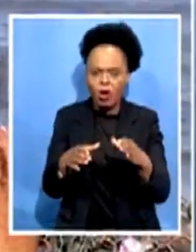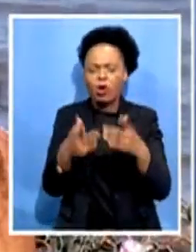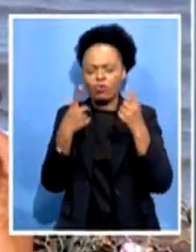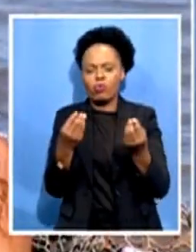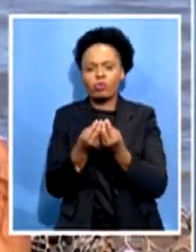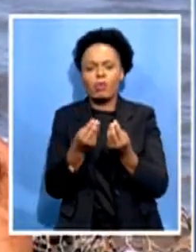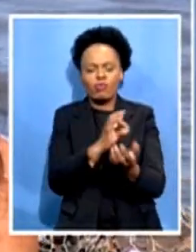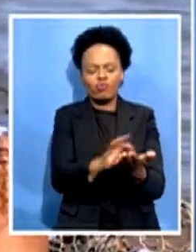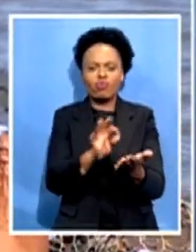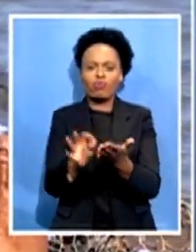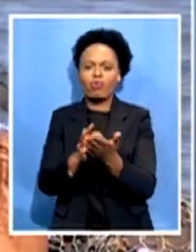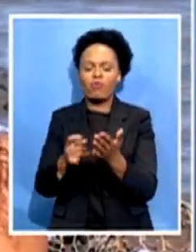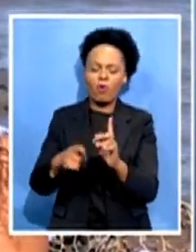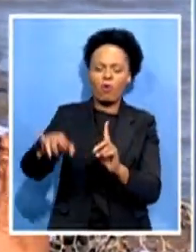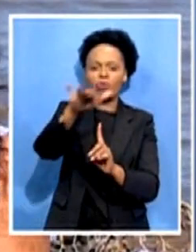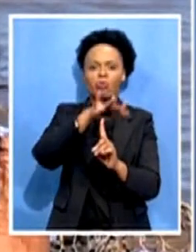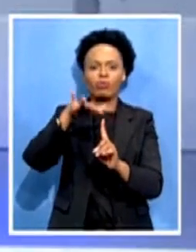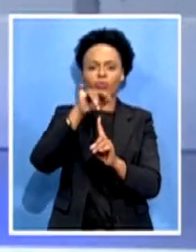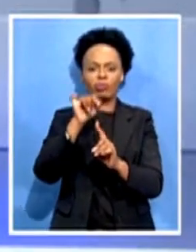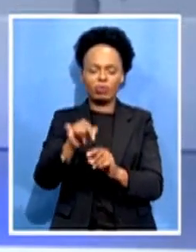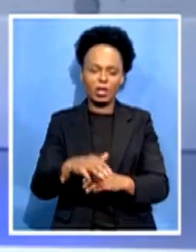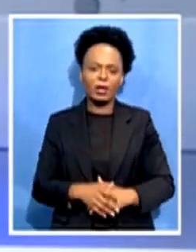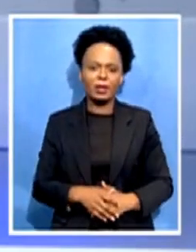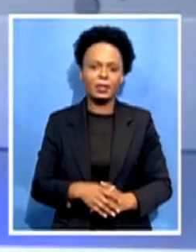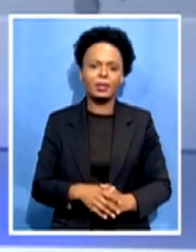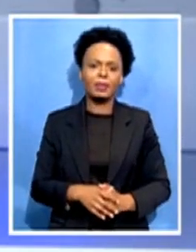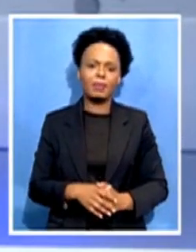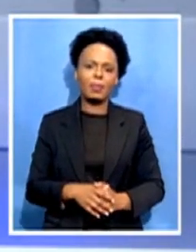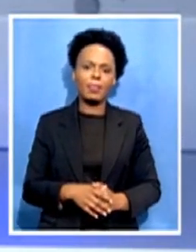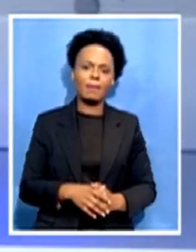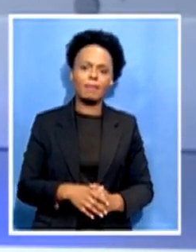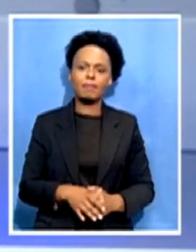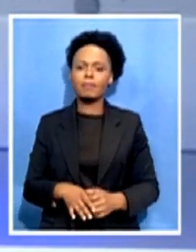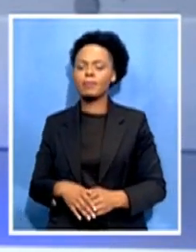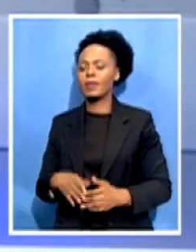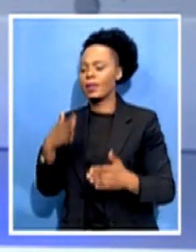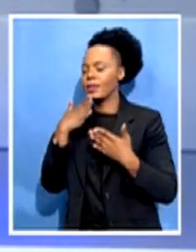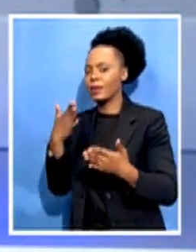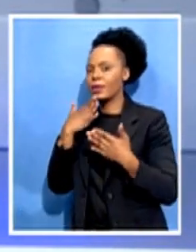Aldrin. Thank you so much for that, JT. Well, considering that they're picking up masks there, that also